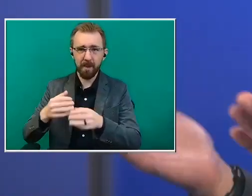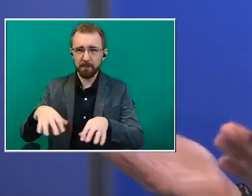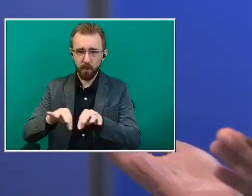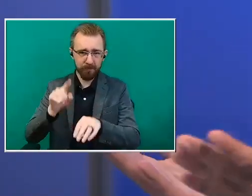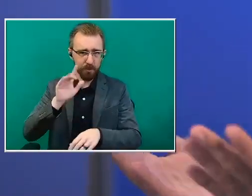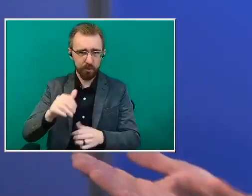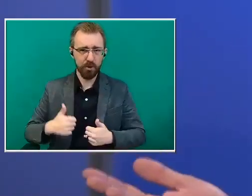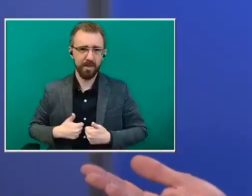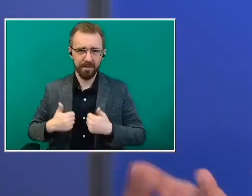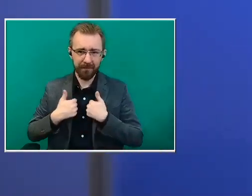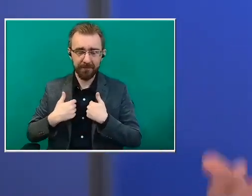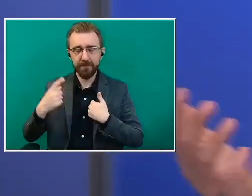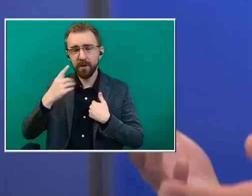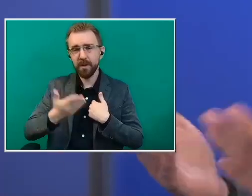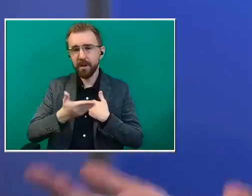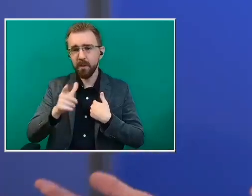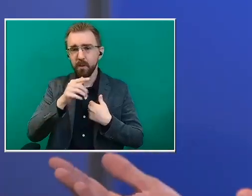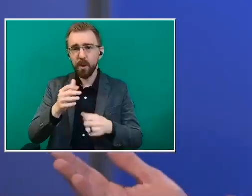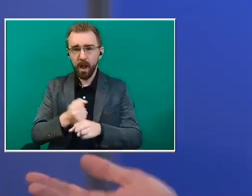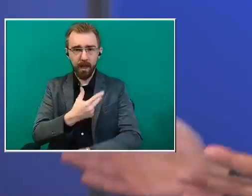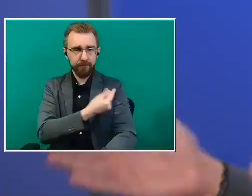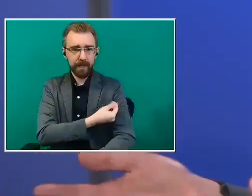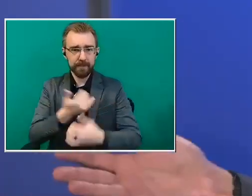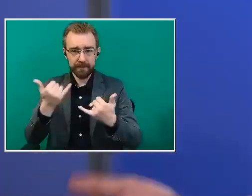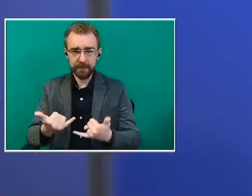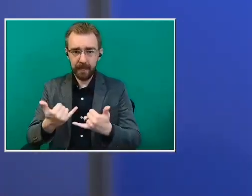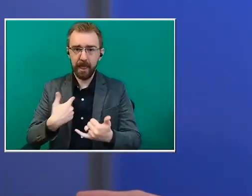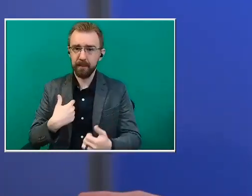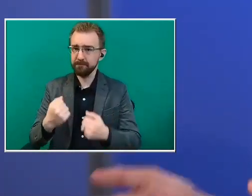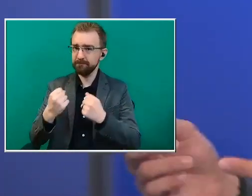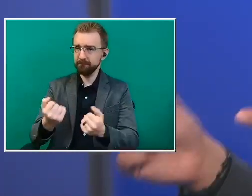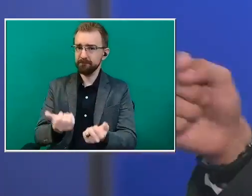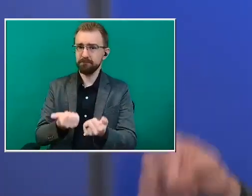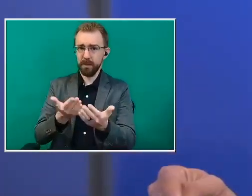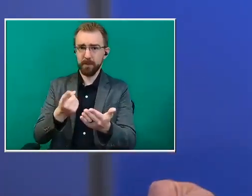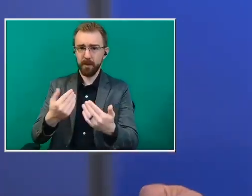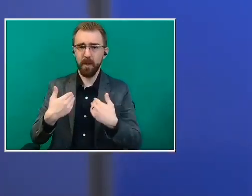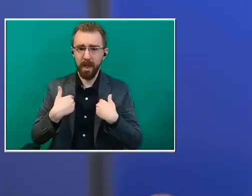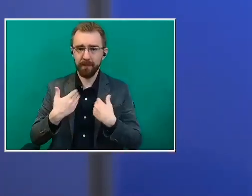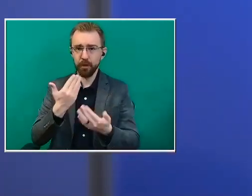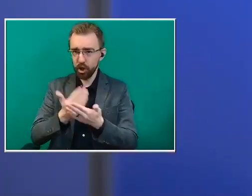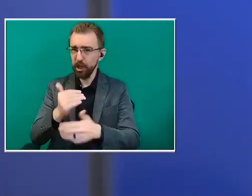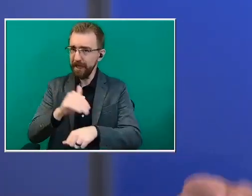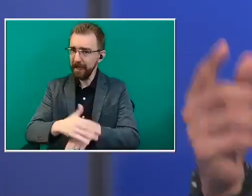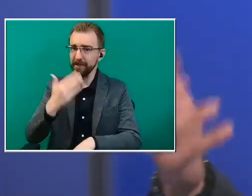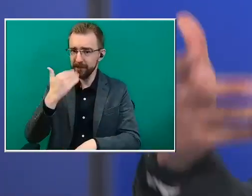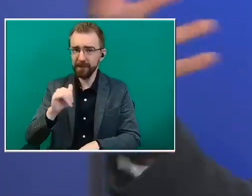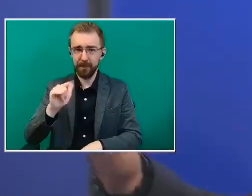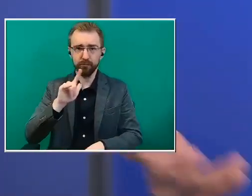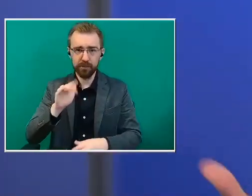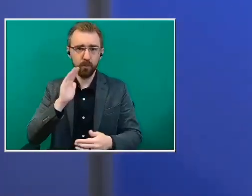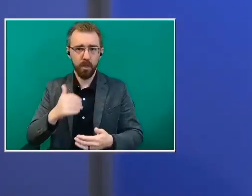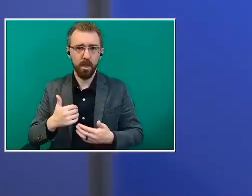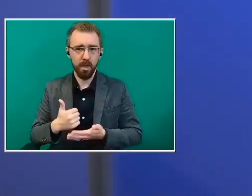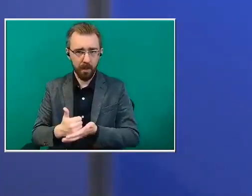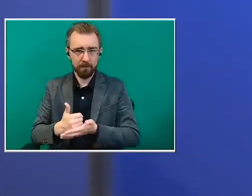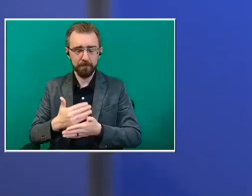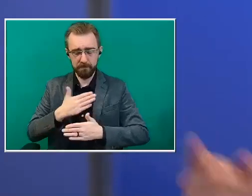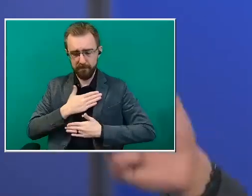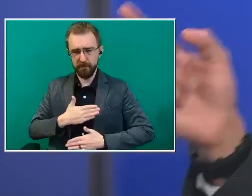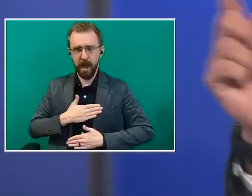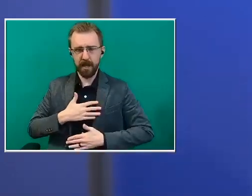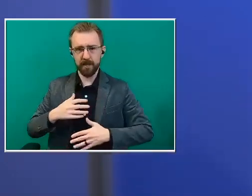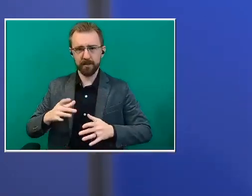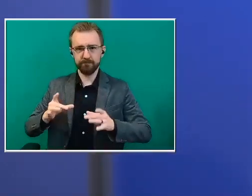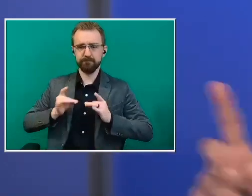those that got vaccinated today, I would strongly recommend that you have a great night of sleep, because that's really going to help boost your immune system to develop those antibodies.